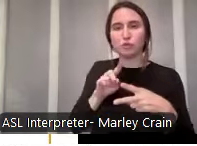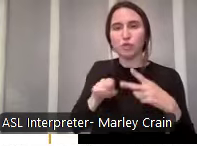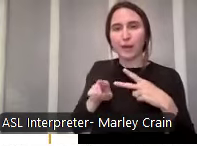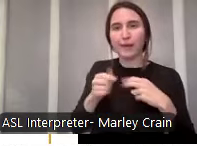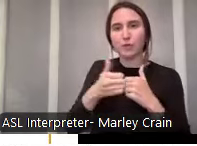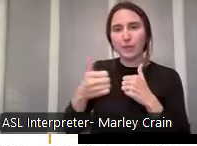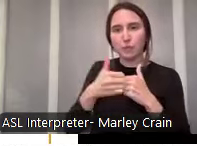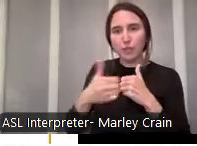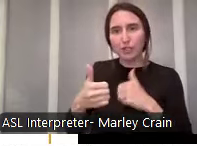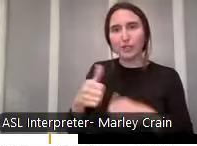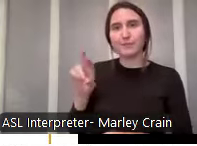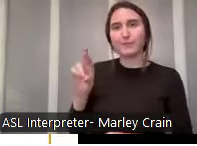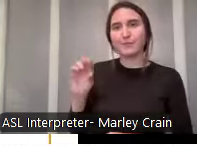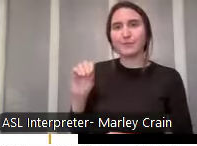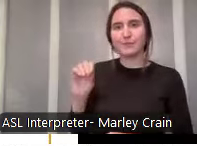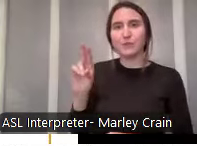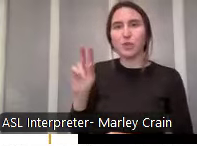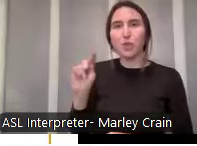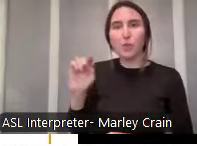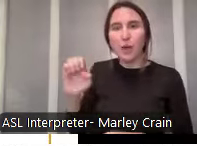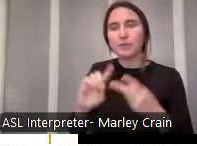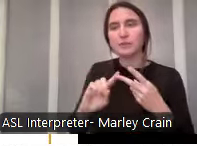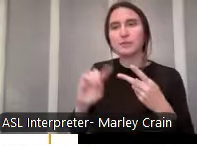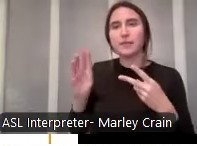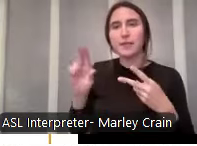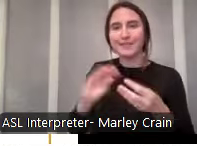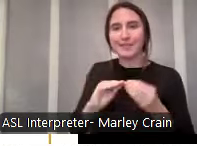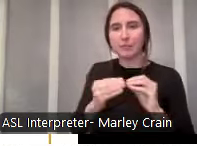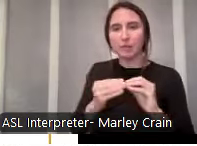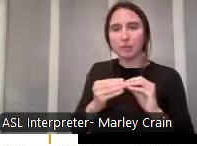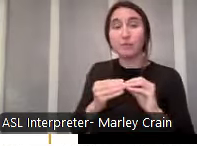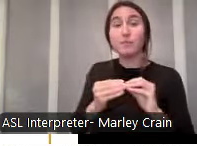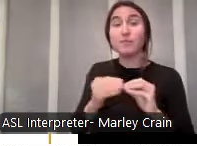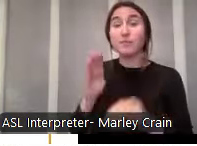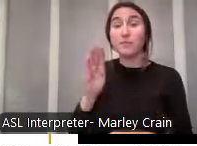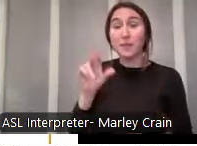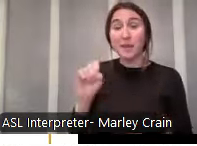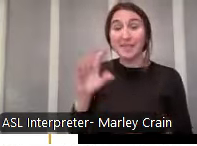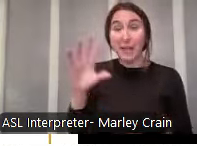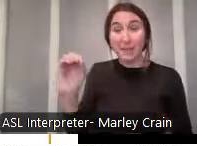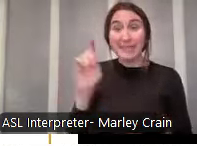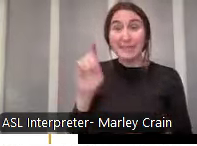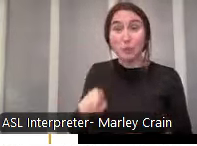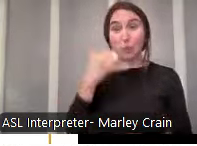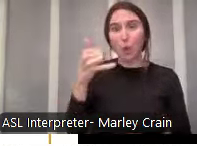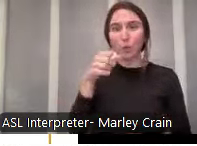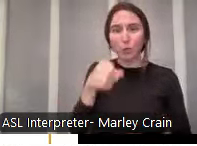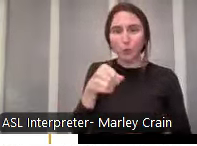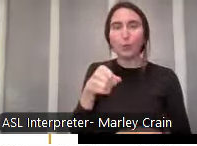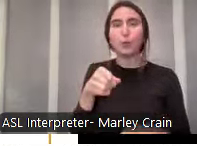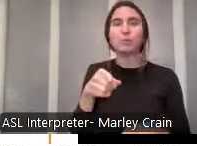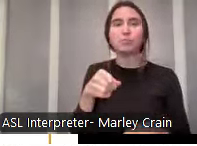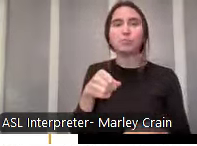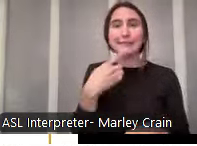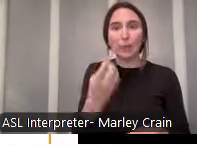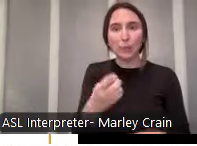number. And the bus company is supposed to call you with the pickup time. If they don't call you, I would start calling